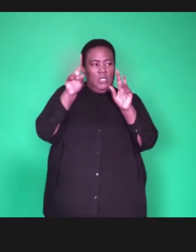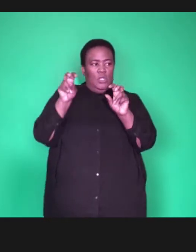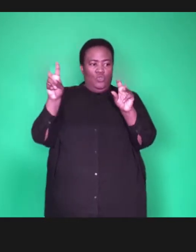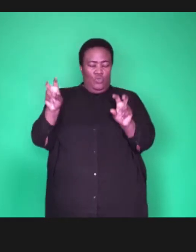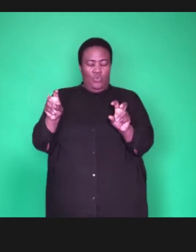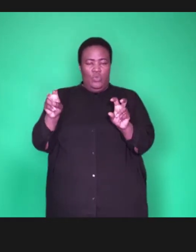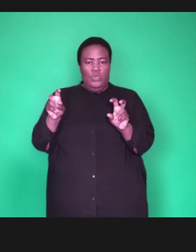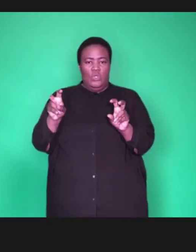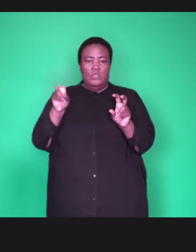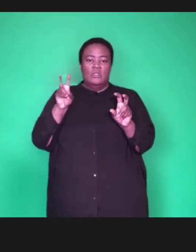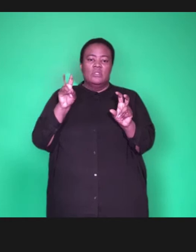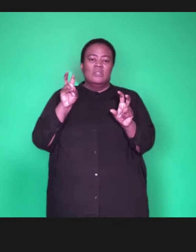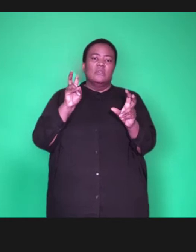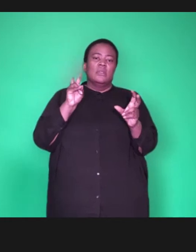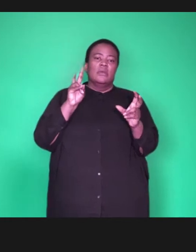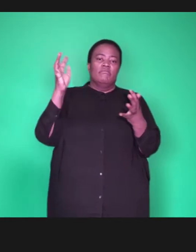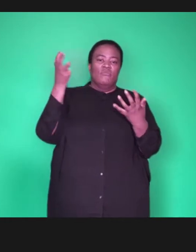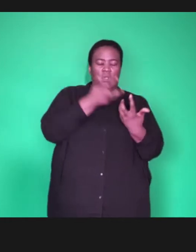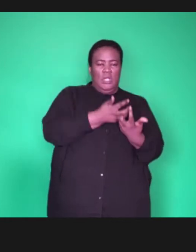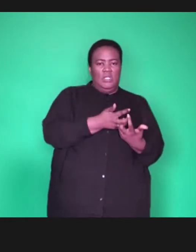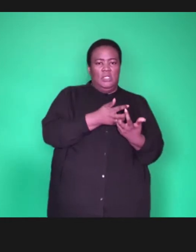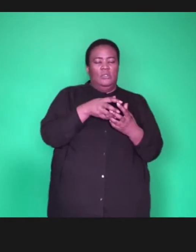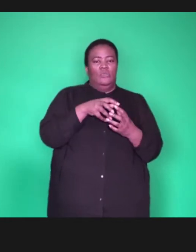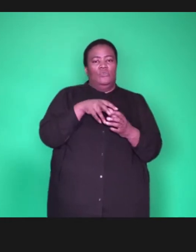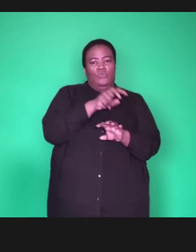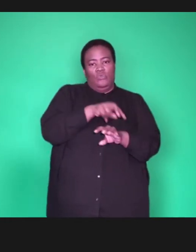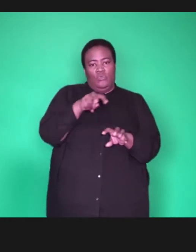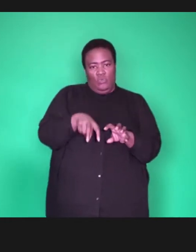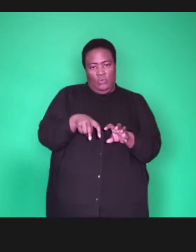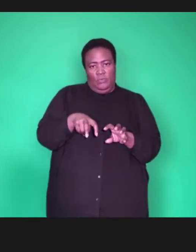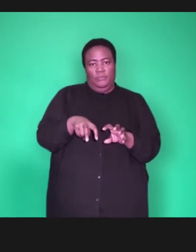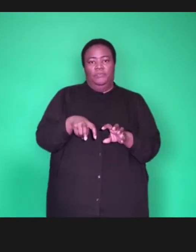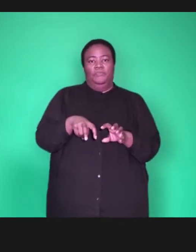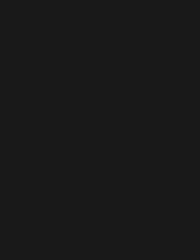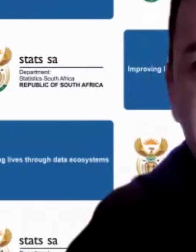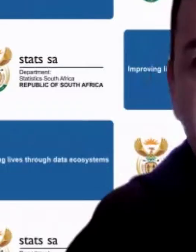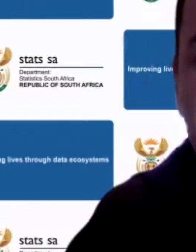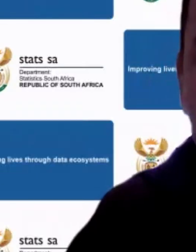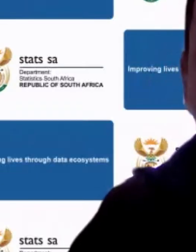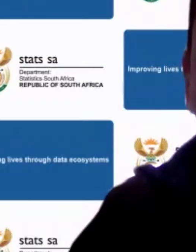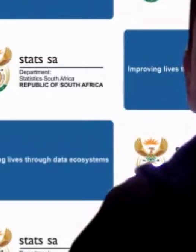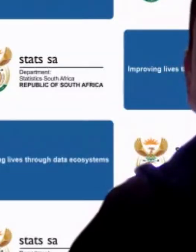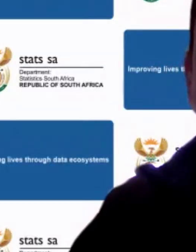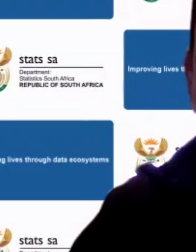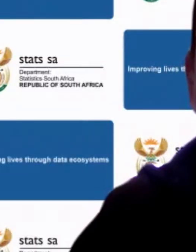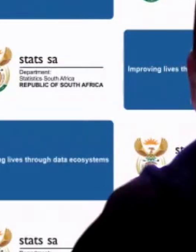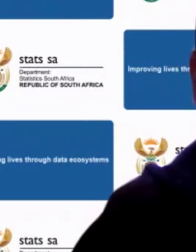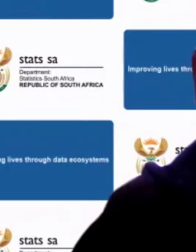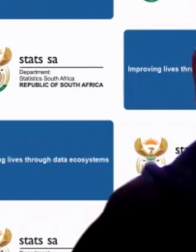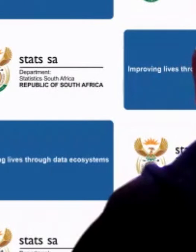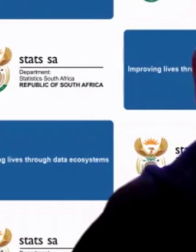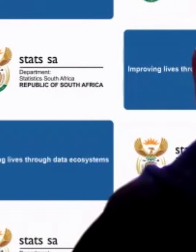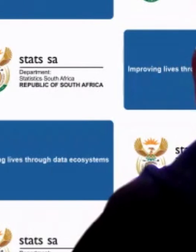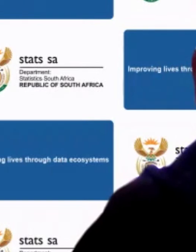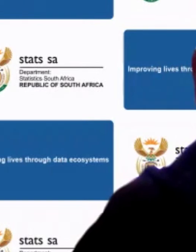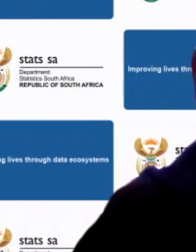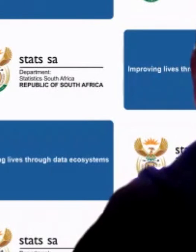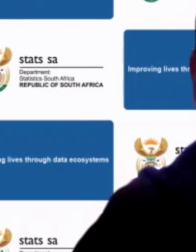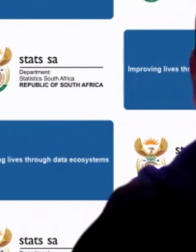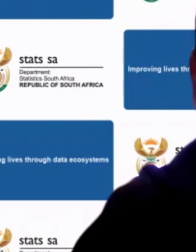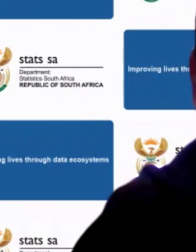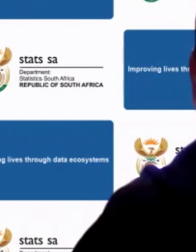to migration governance as a means of going forward. There'll be a short break at around midday, and